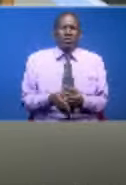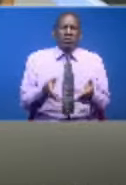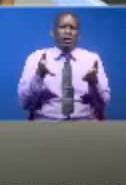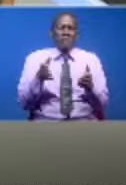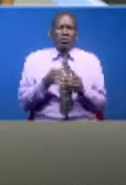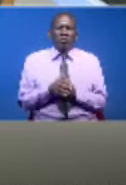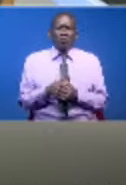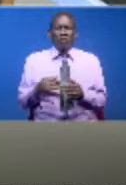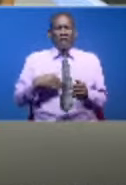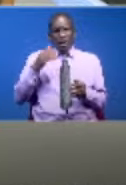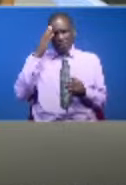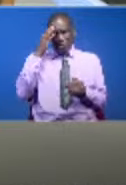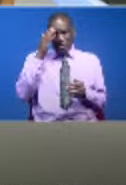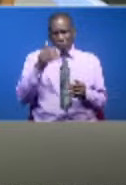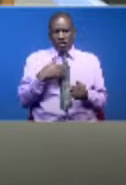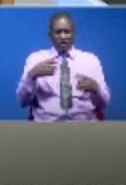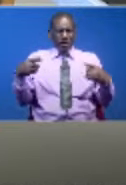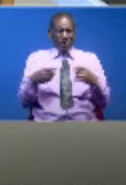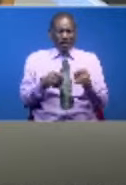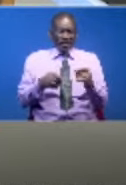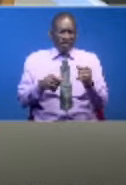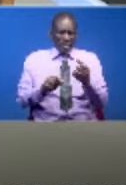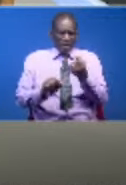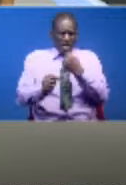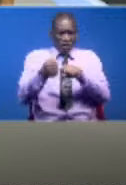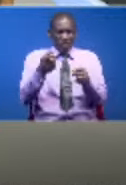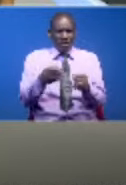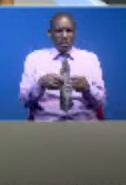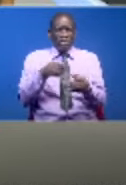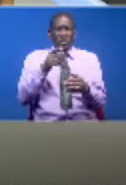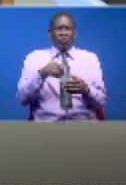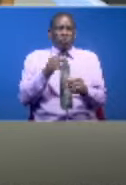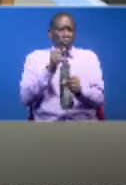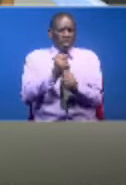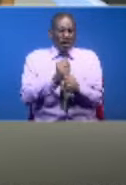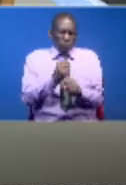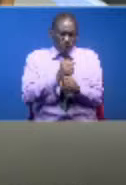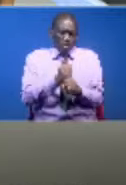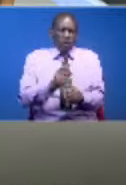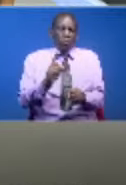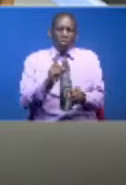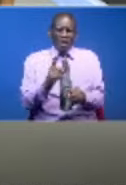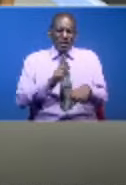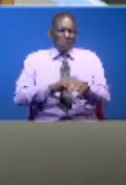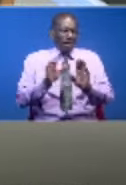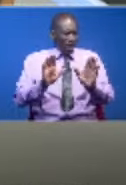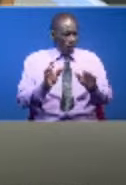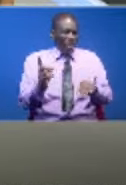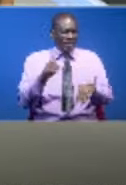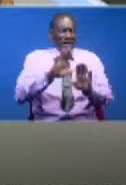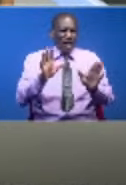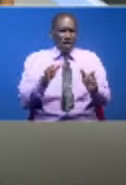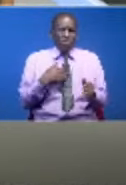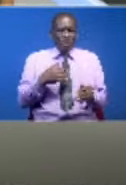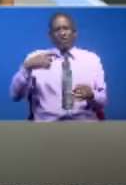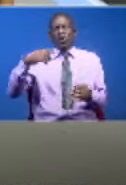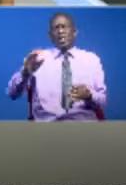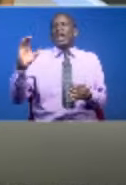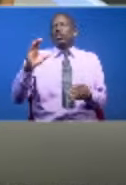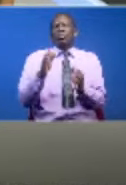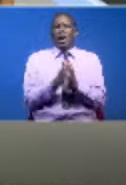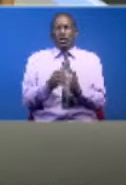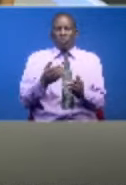I think there are different stages to hit that scale, right? It doesn't happen overnight. You need to get the right product, you need to have the reach the right customer, and you need